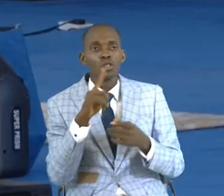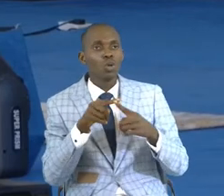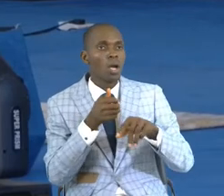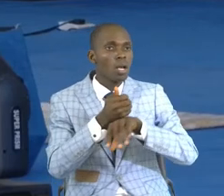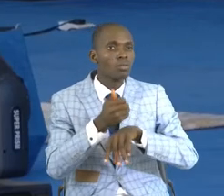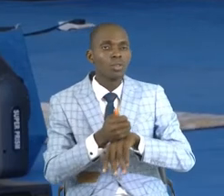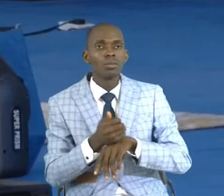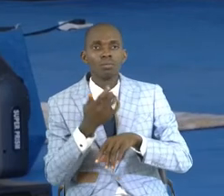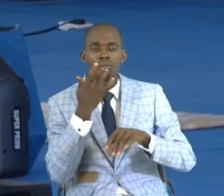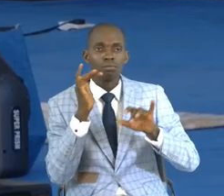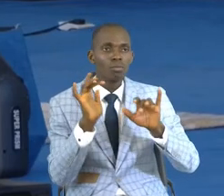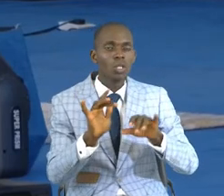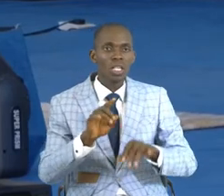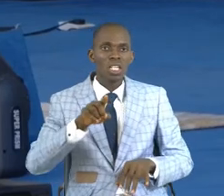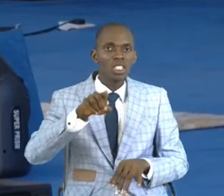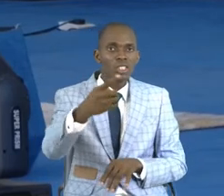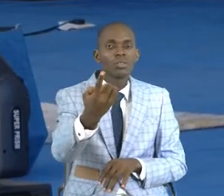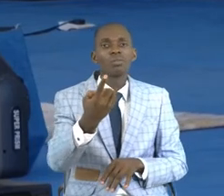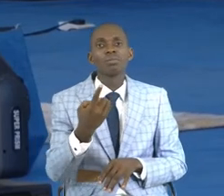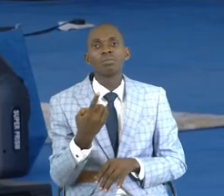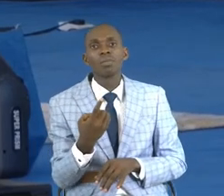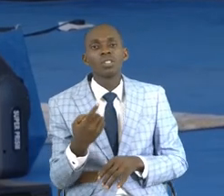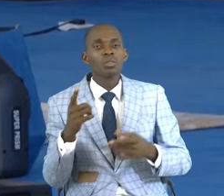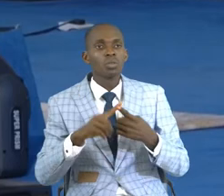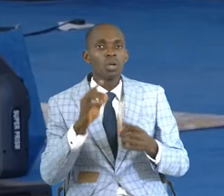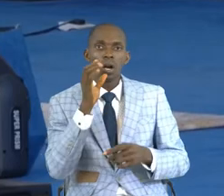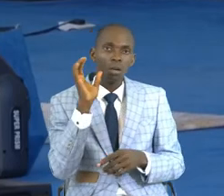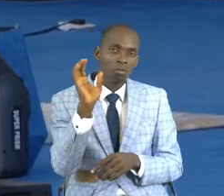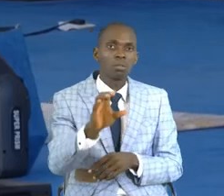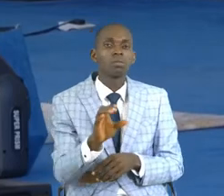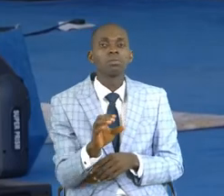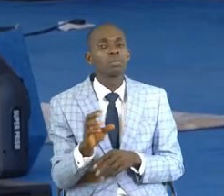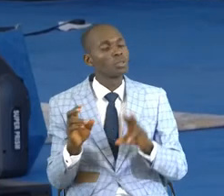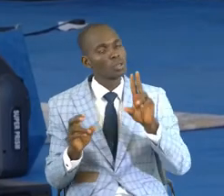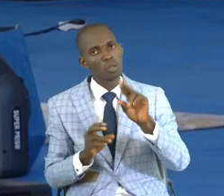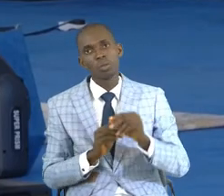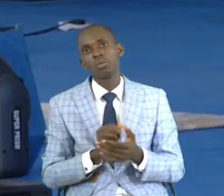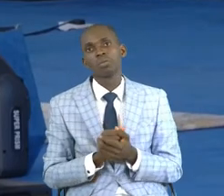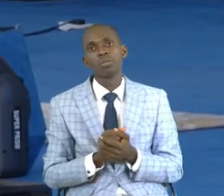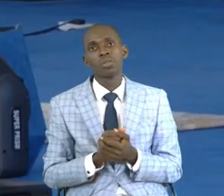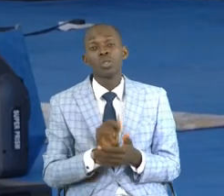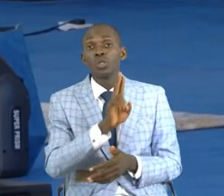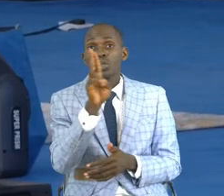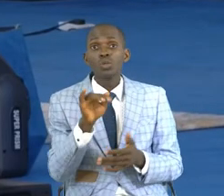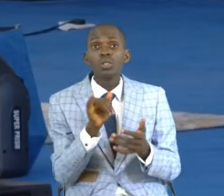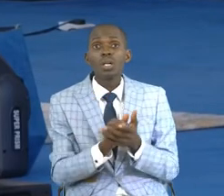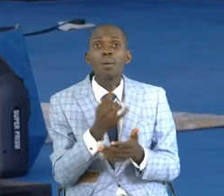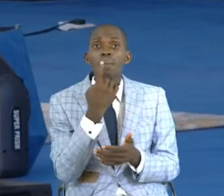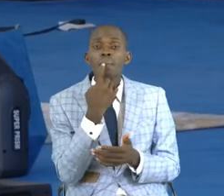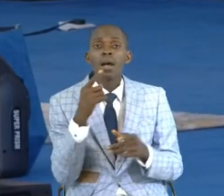insult, to criticize, to curse? No. Use that mouth as the